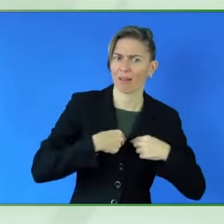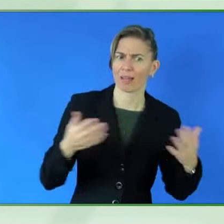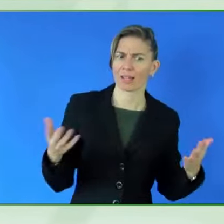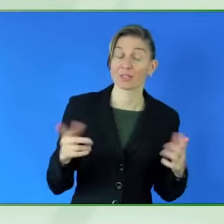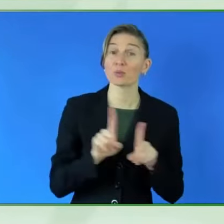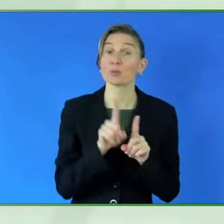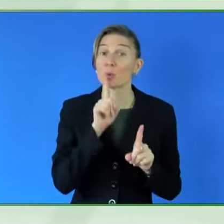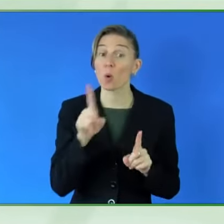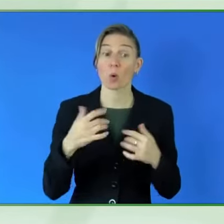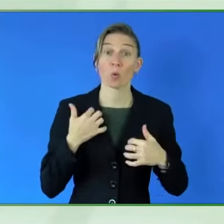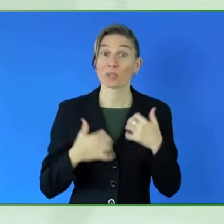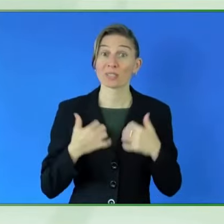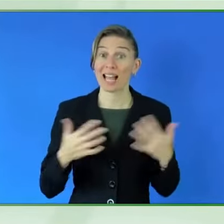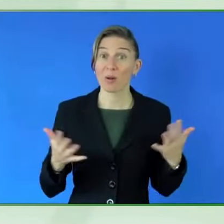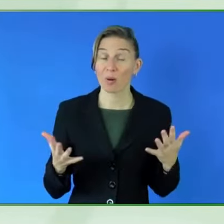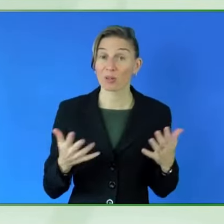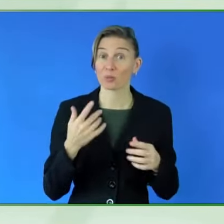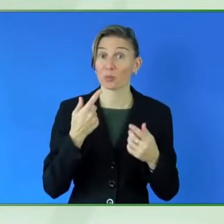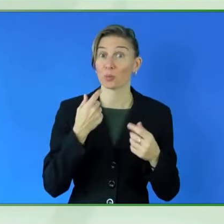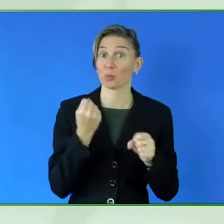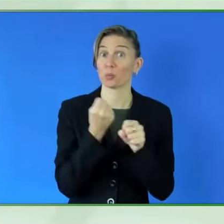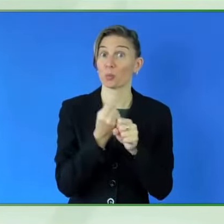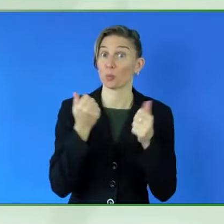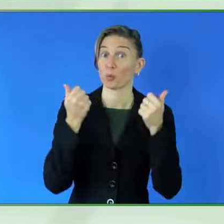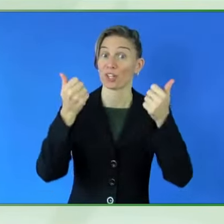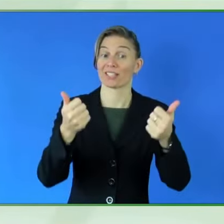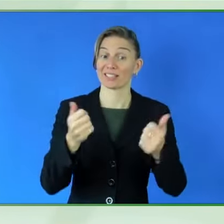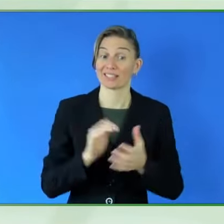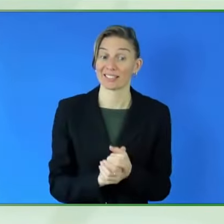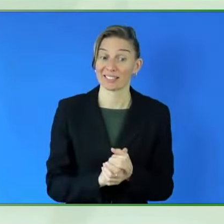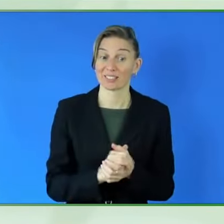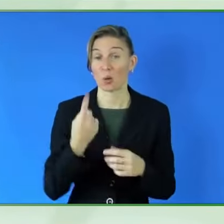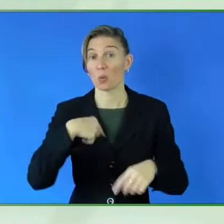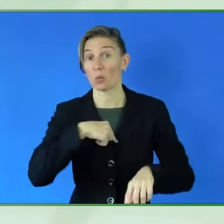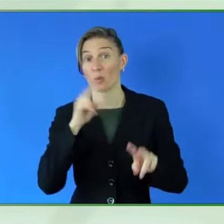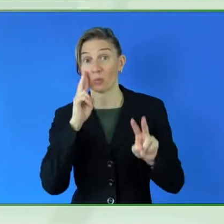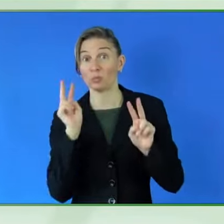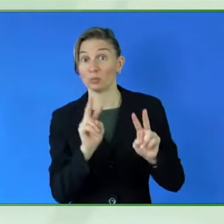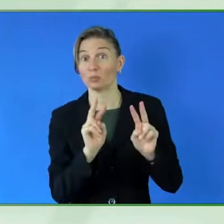And so we're thrilled to be looking forward in deploying it in more places.